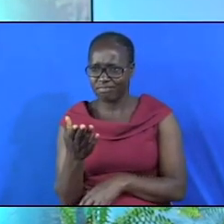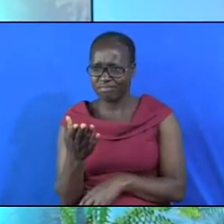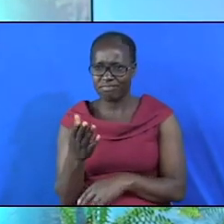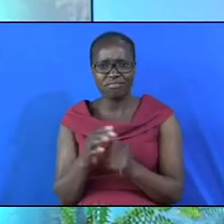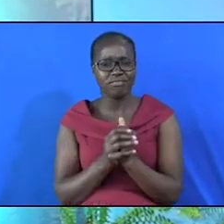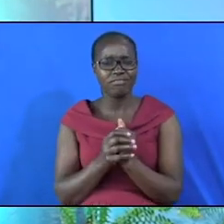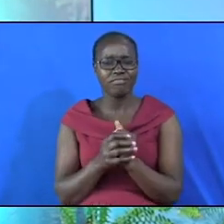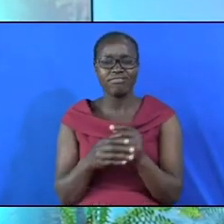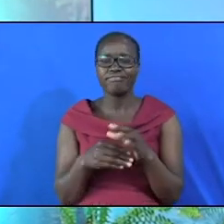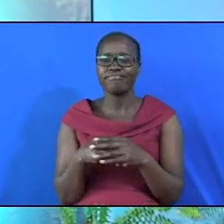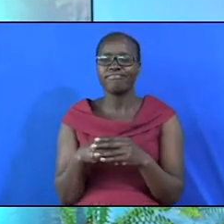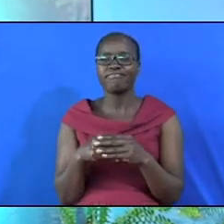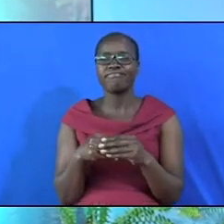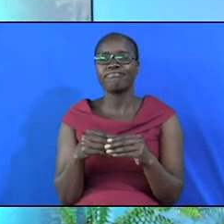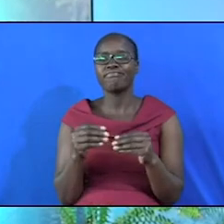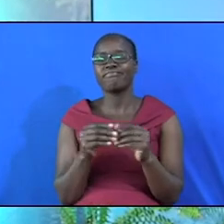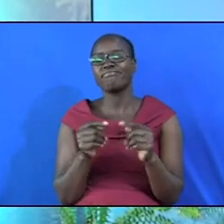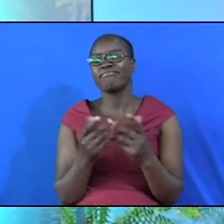his ego.